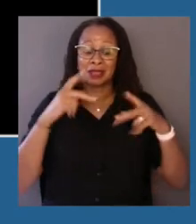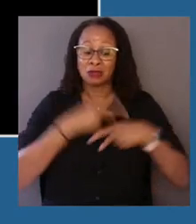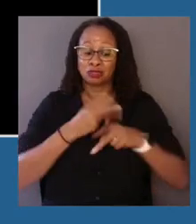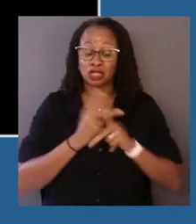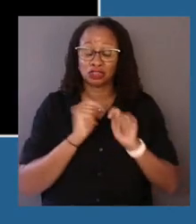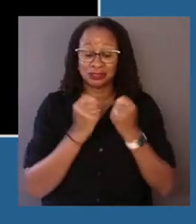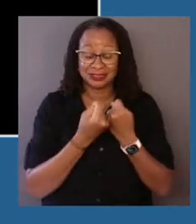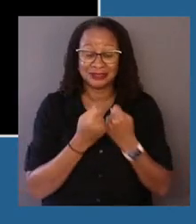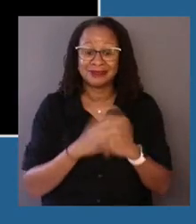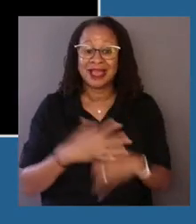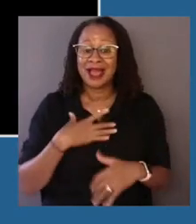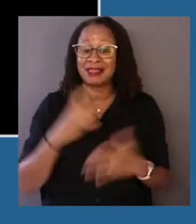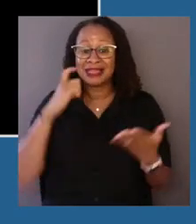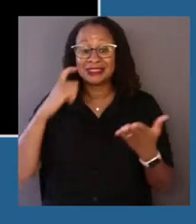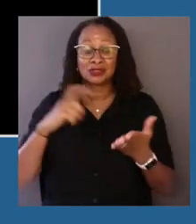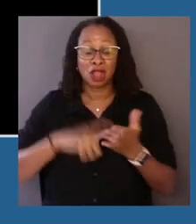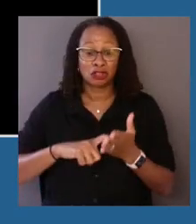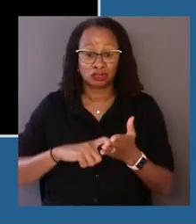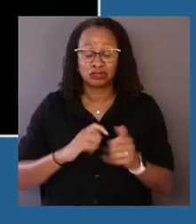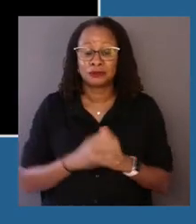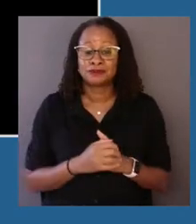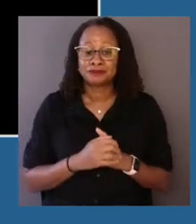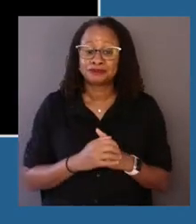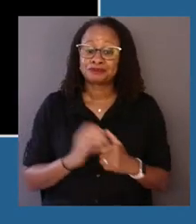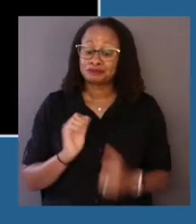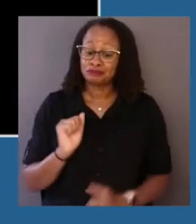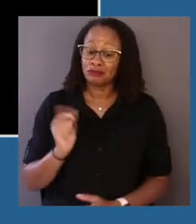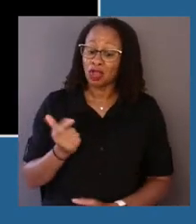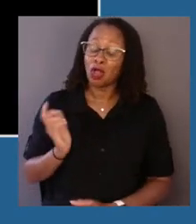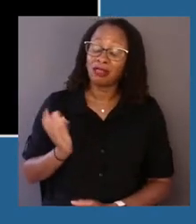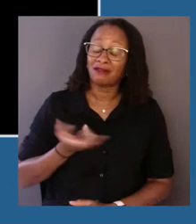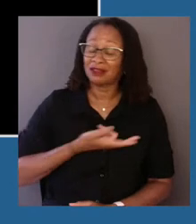to acknowledge that all of us are